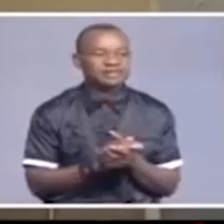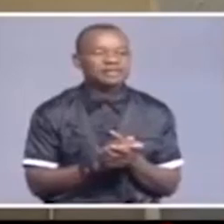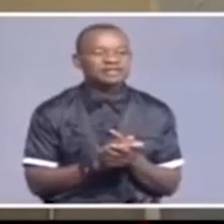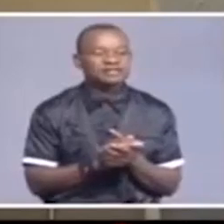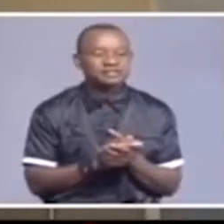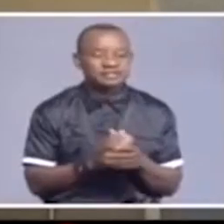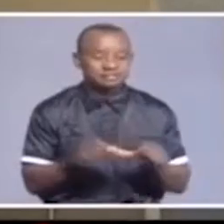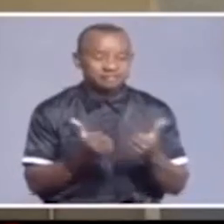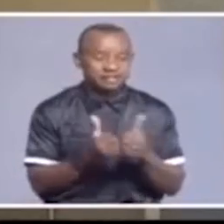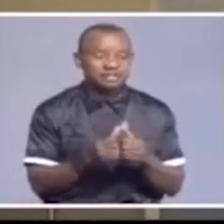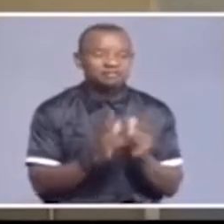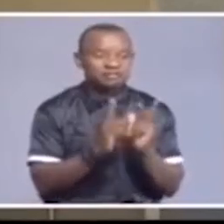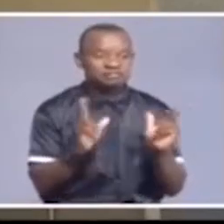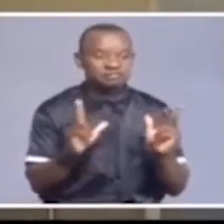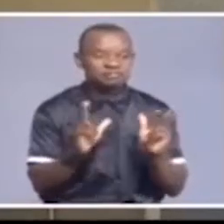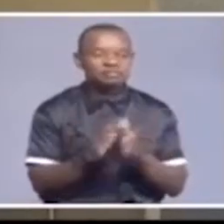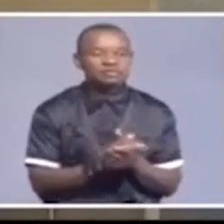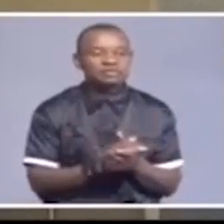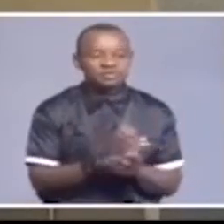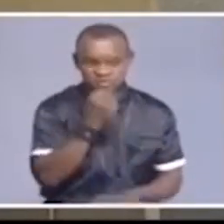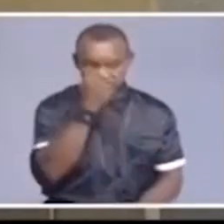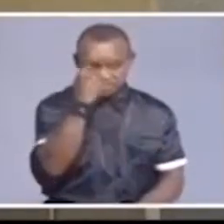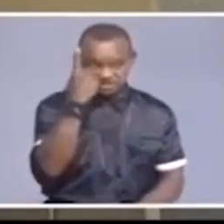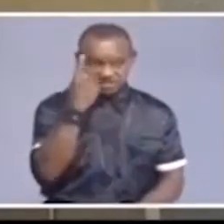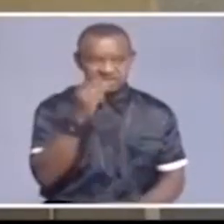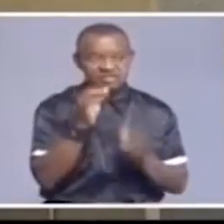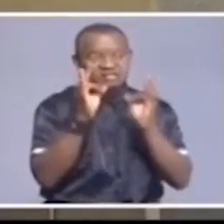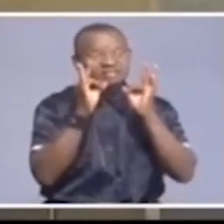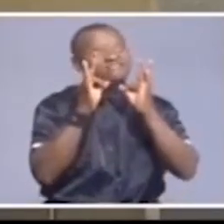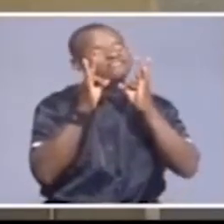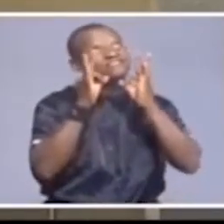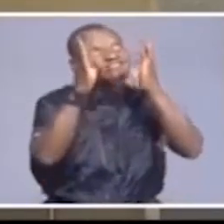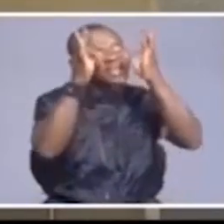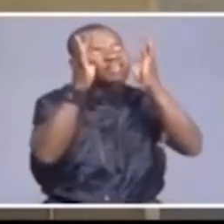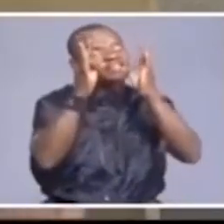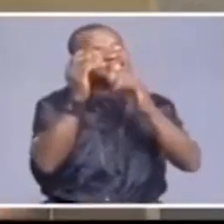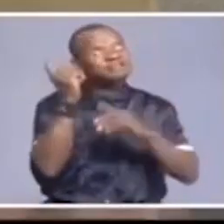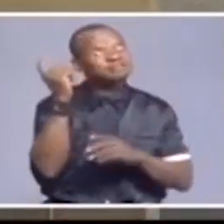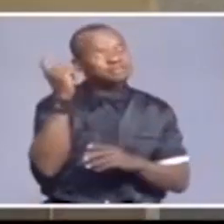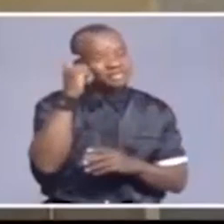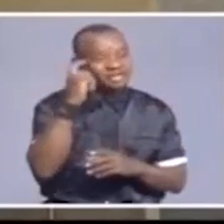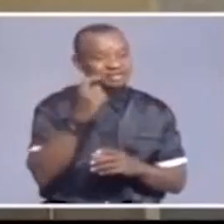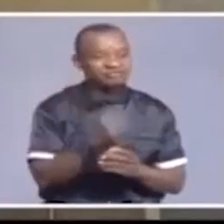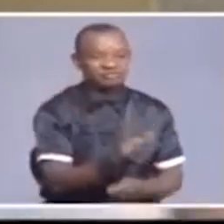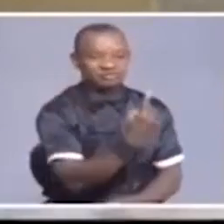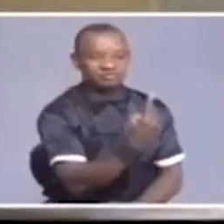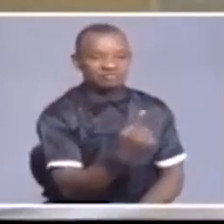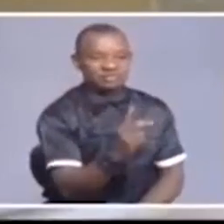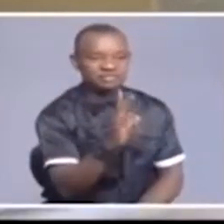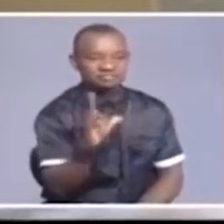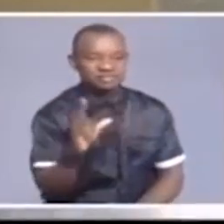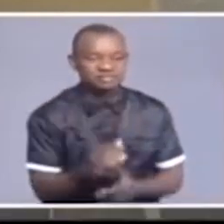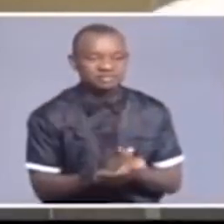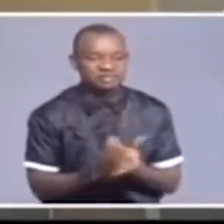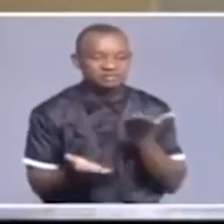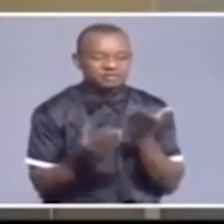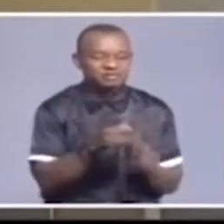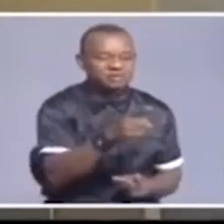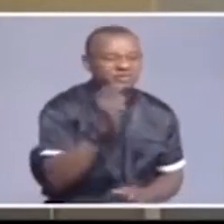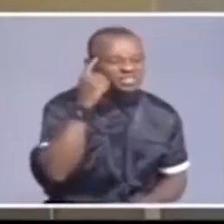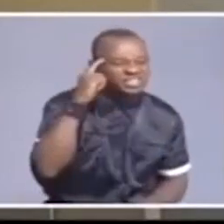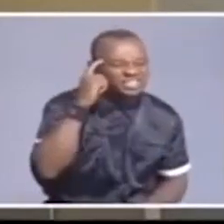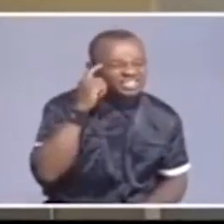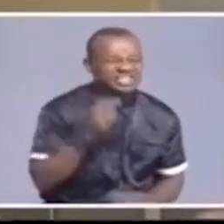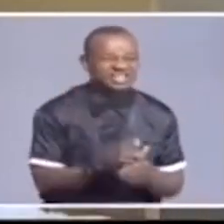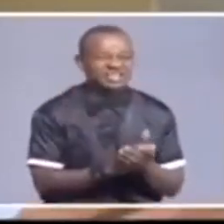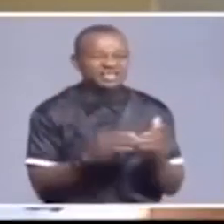my understanding. You think, for example, Christianity is right? I maybe think Islam is right, the other one maybe think other thing is